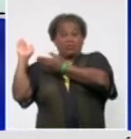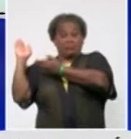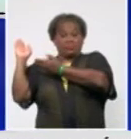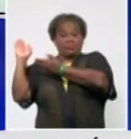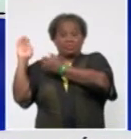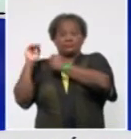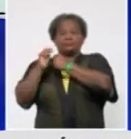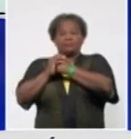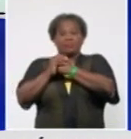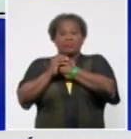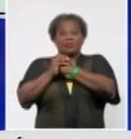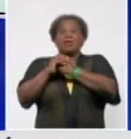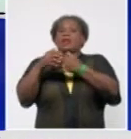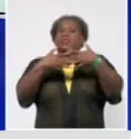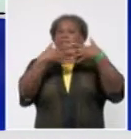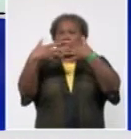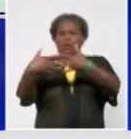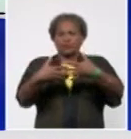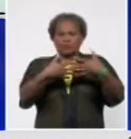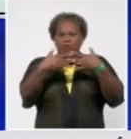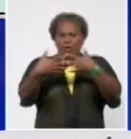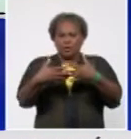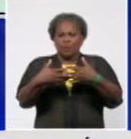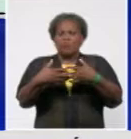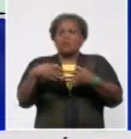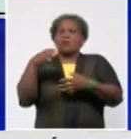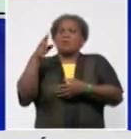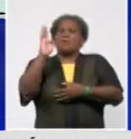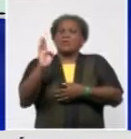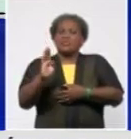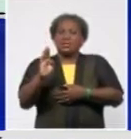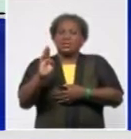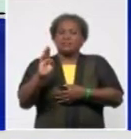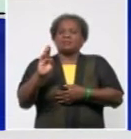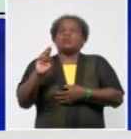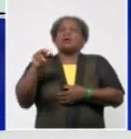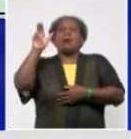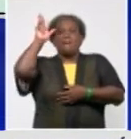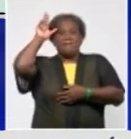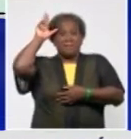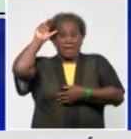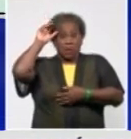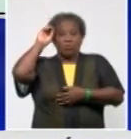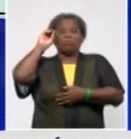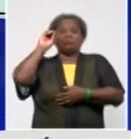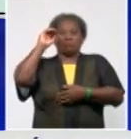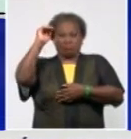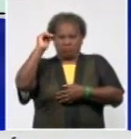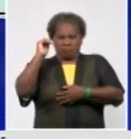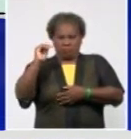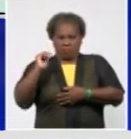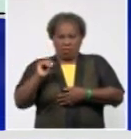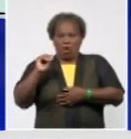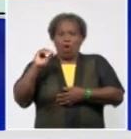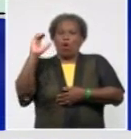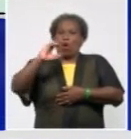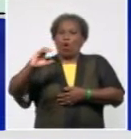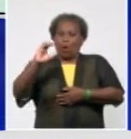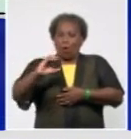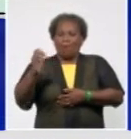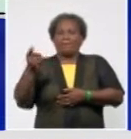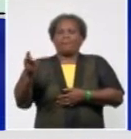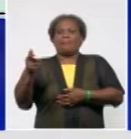Peru, Colombia, Mexico, Argentina, and Chile. Highlighted in red, we can see the mortality rates